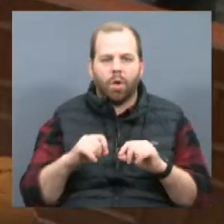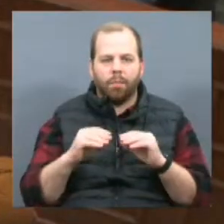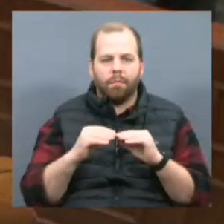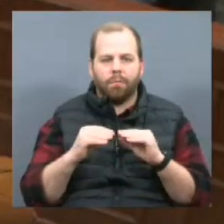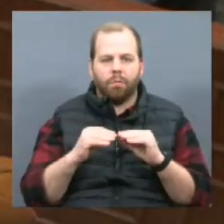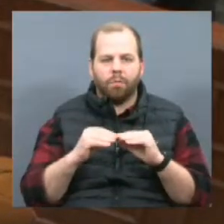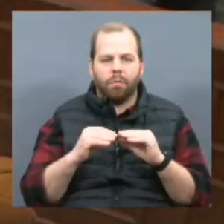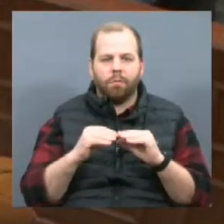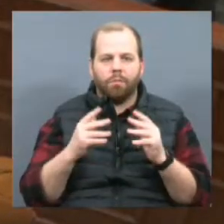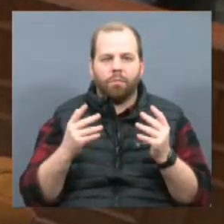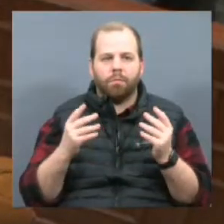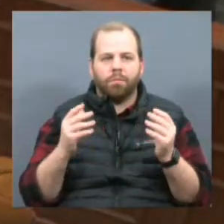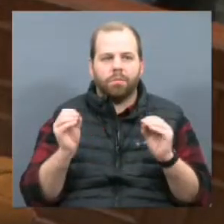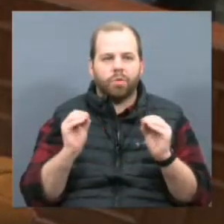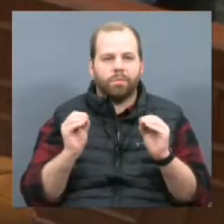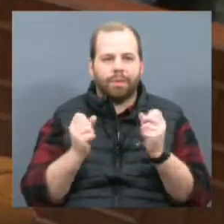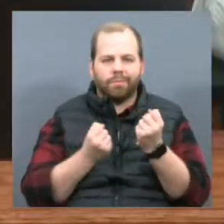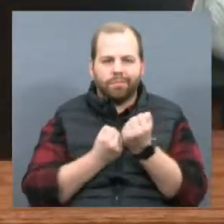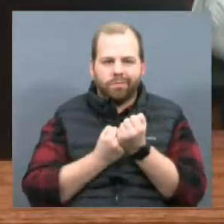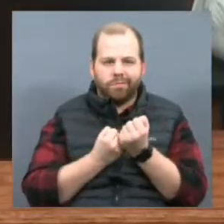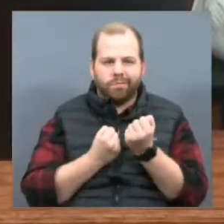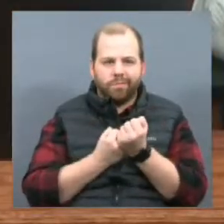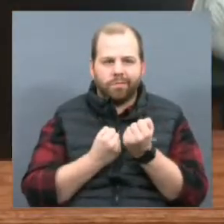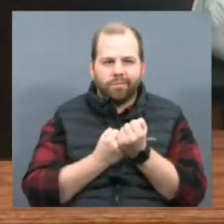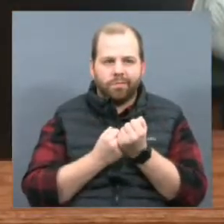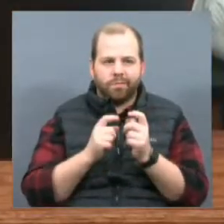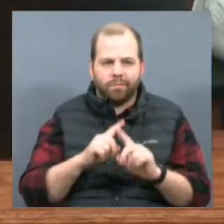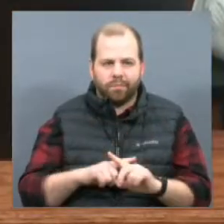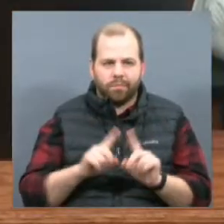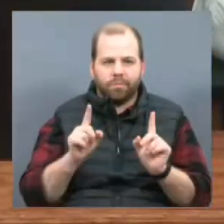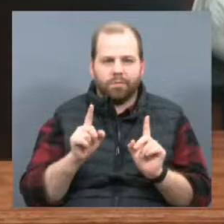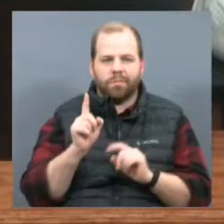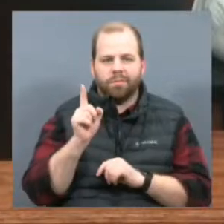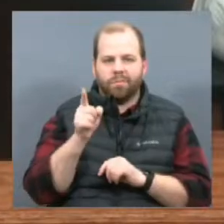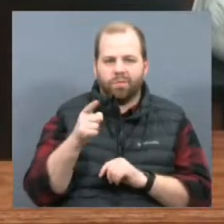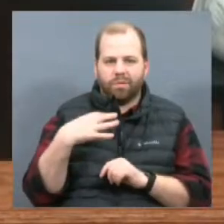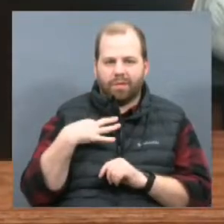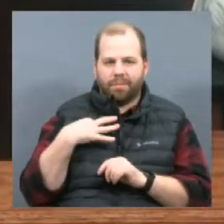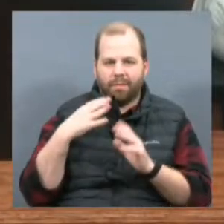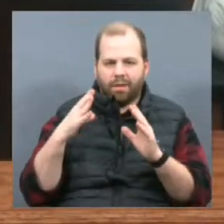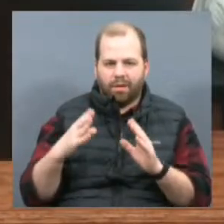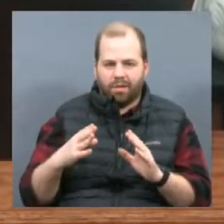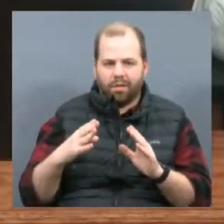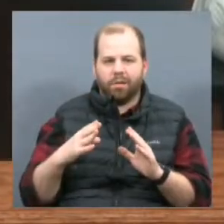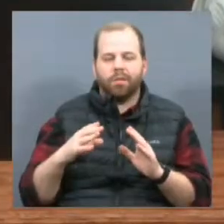see anyone speaking in favor of this other than you, the applicant,